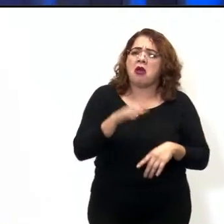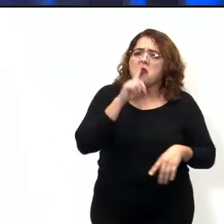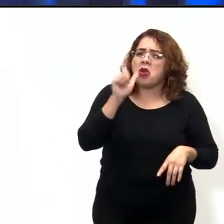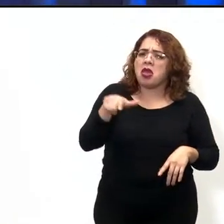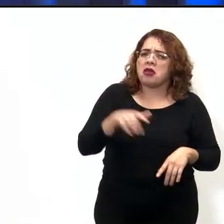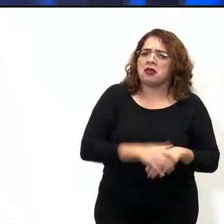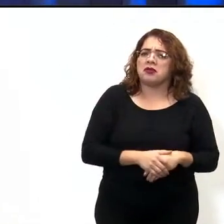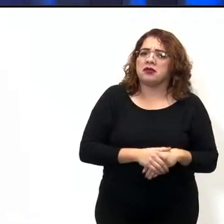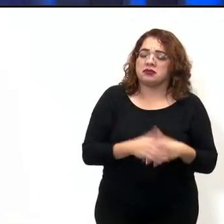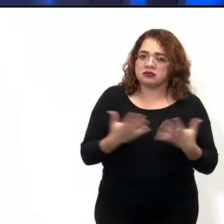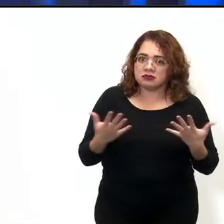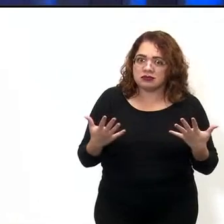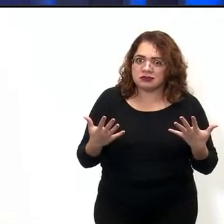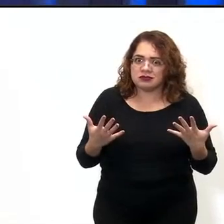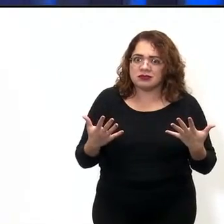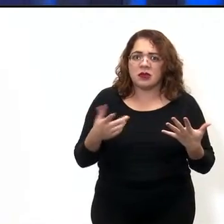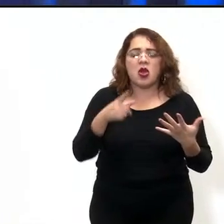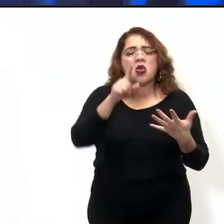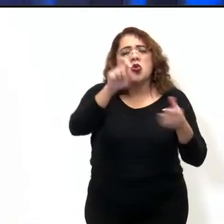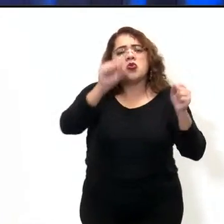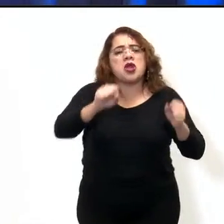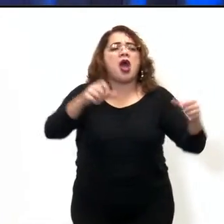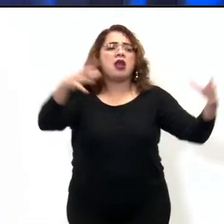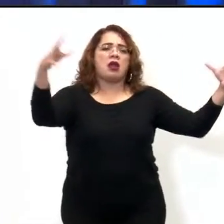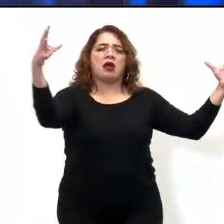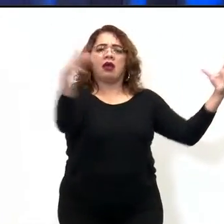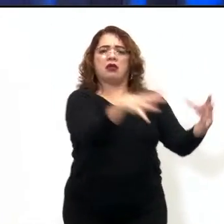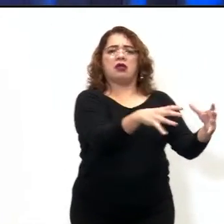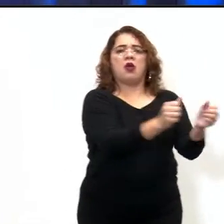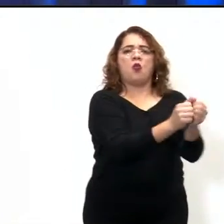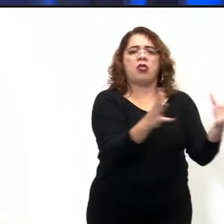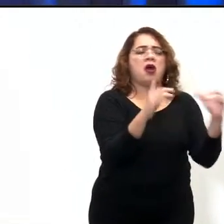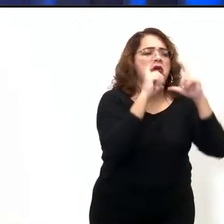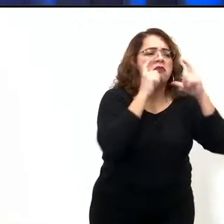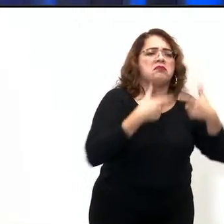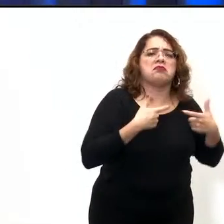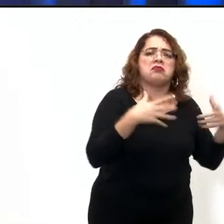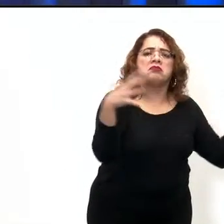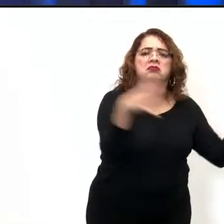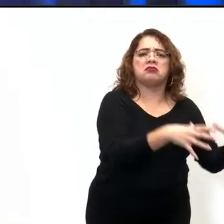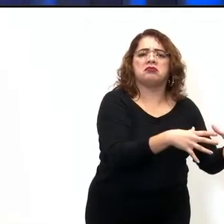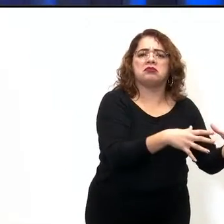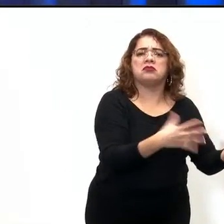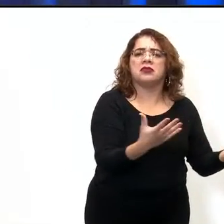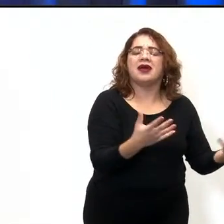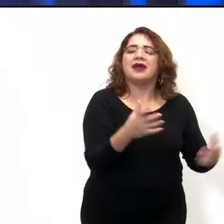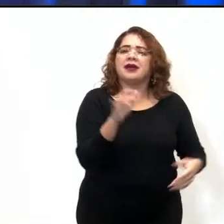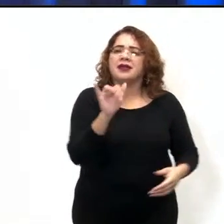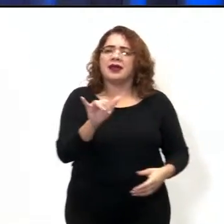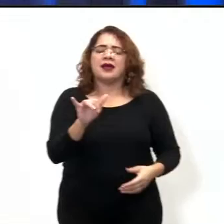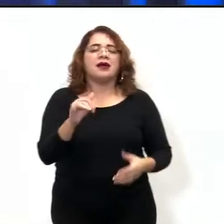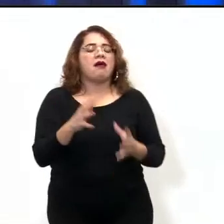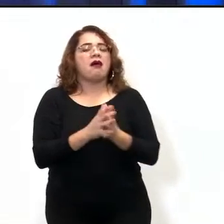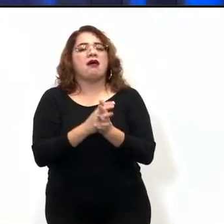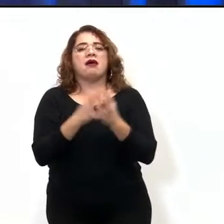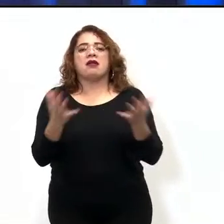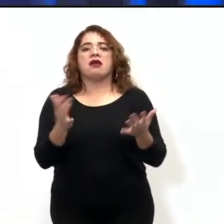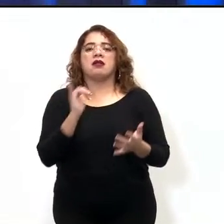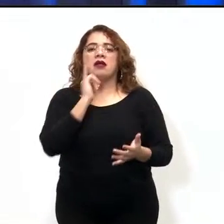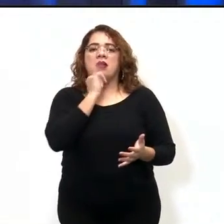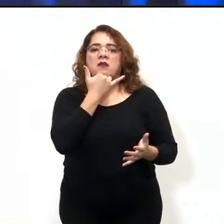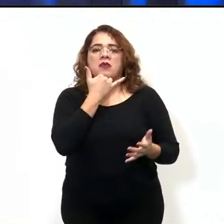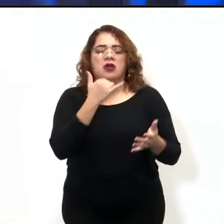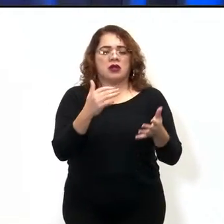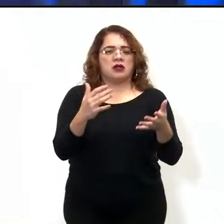need one, or that you can gather without masks. And so there is a lot of mismanagement